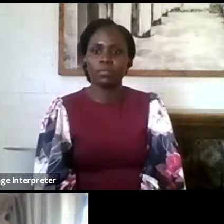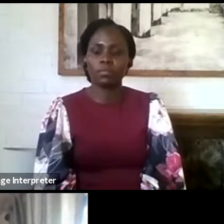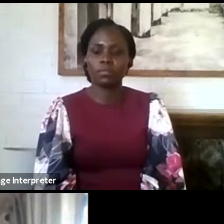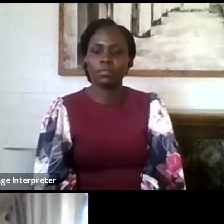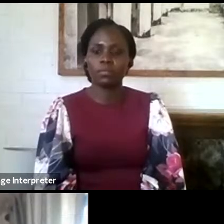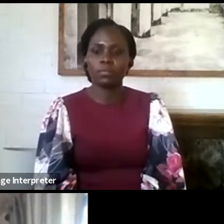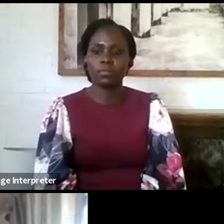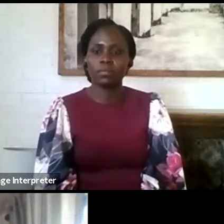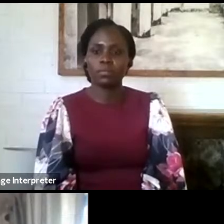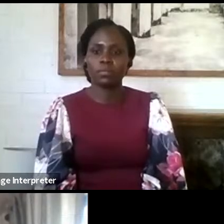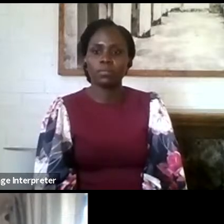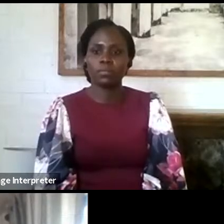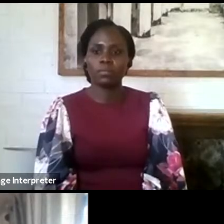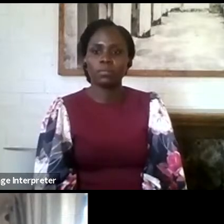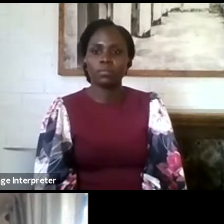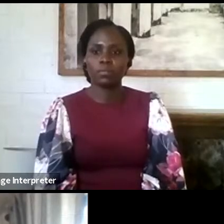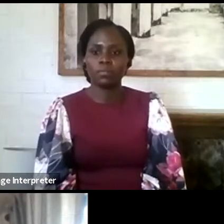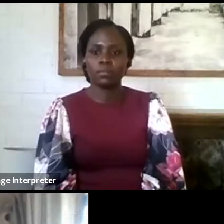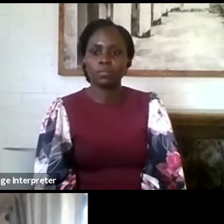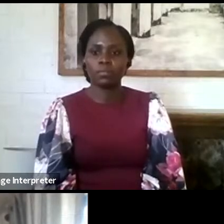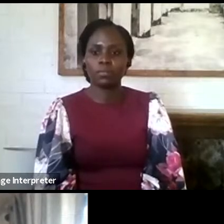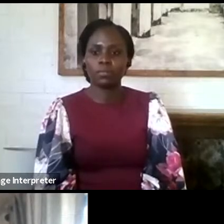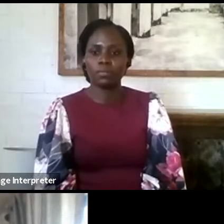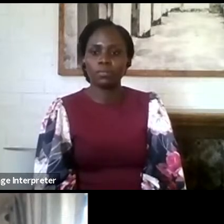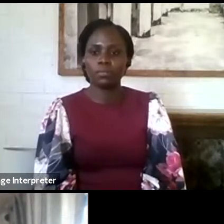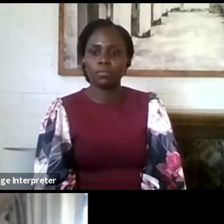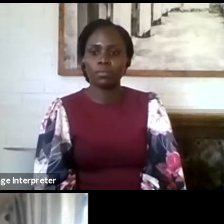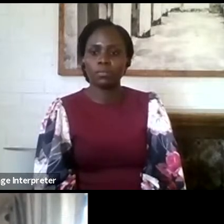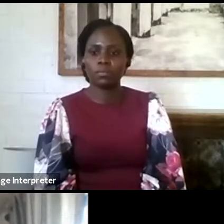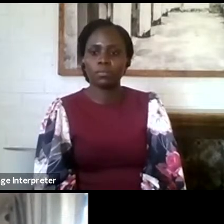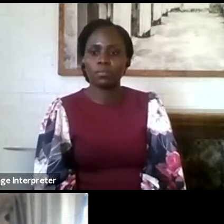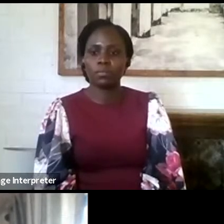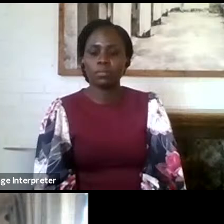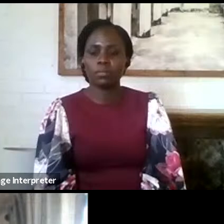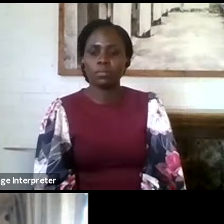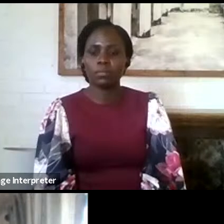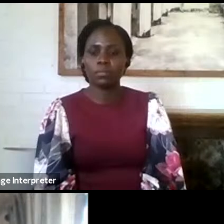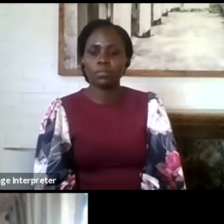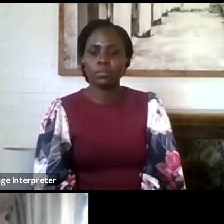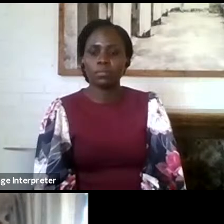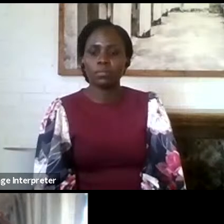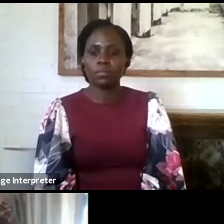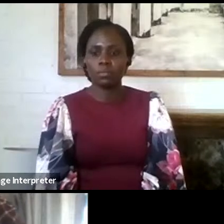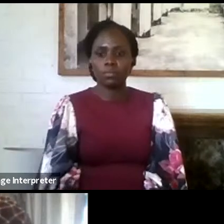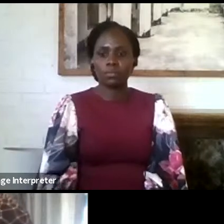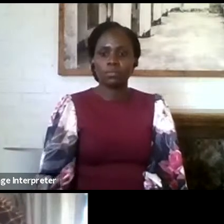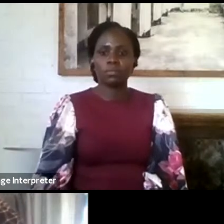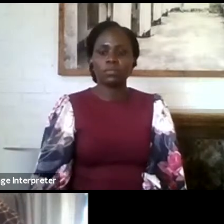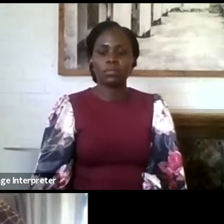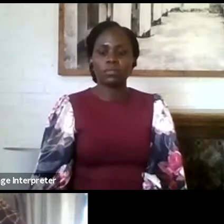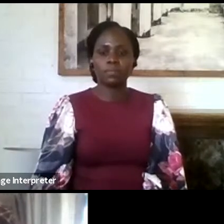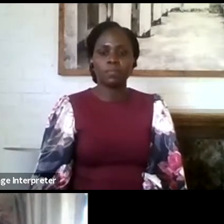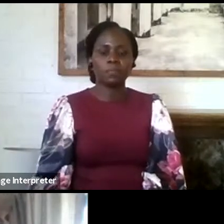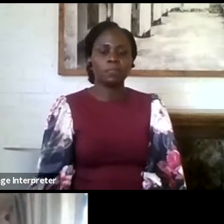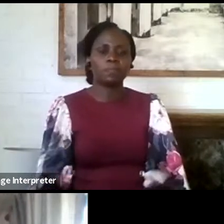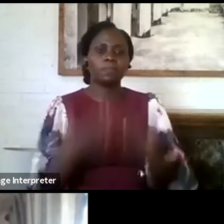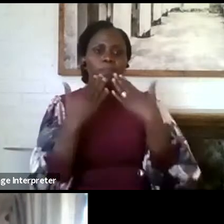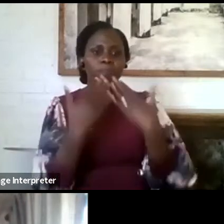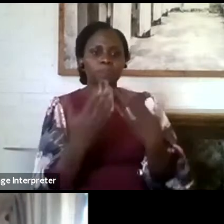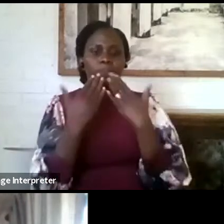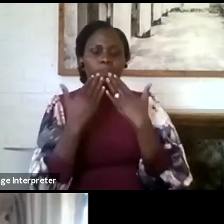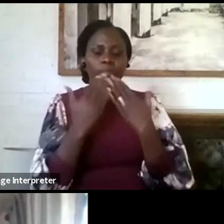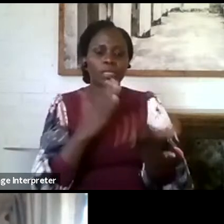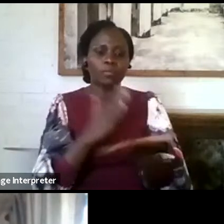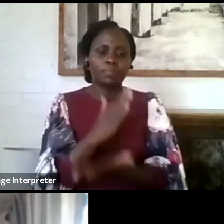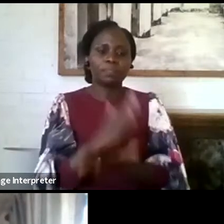Yeah, thank you for that. I think that's a good question. As I indicated, we've seen in some